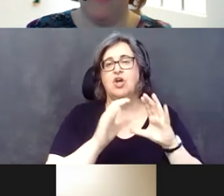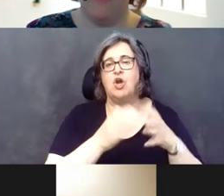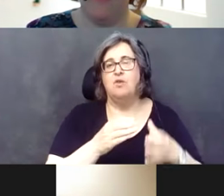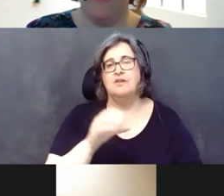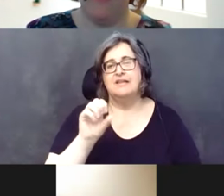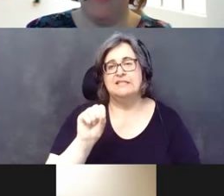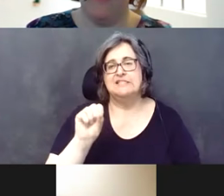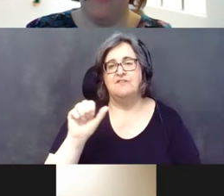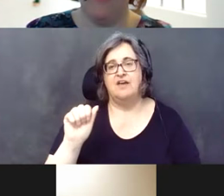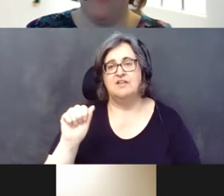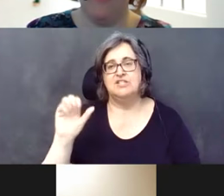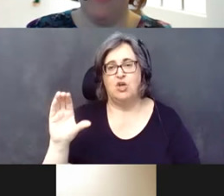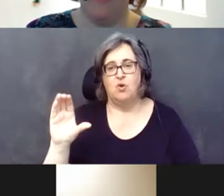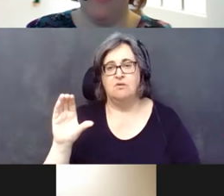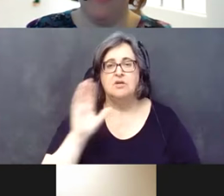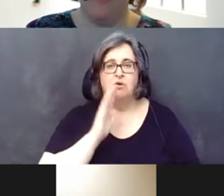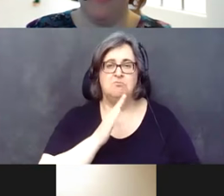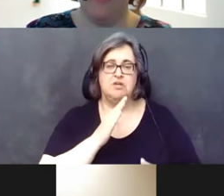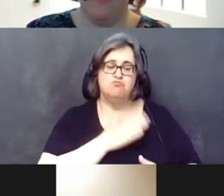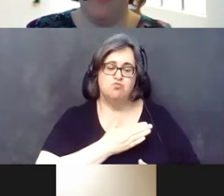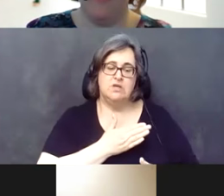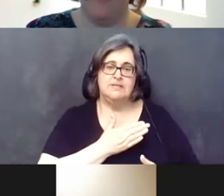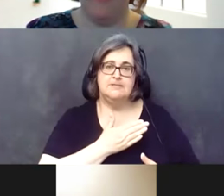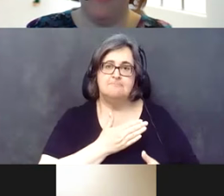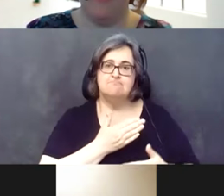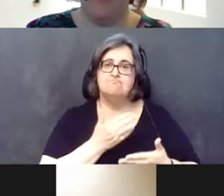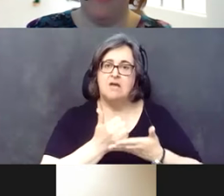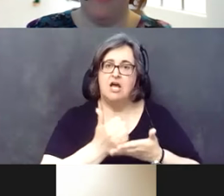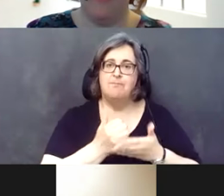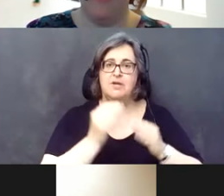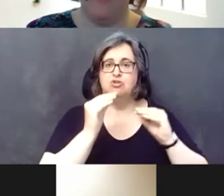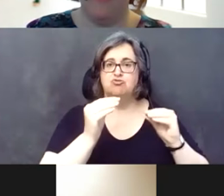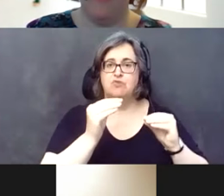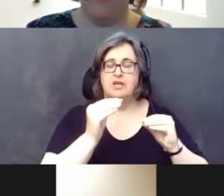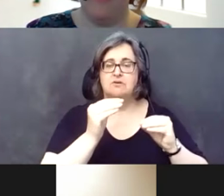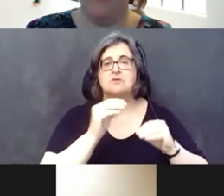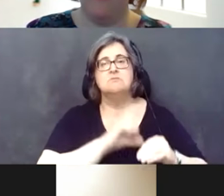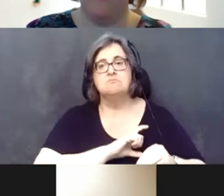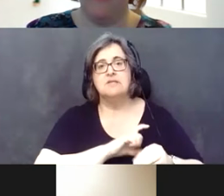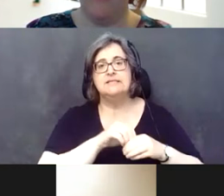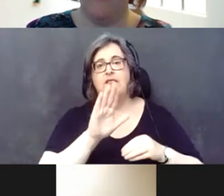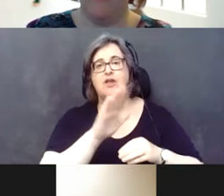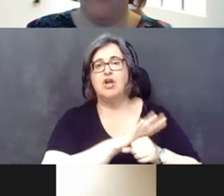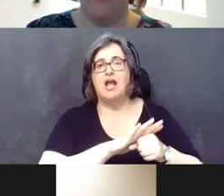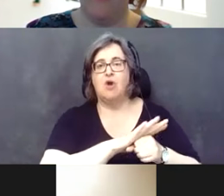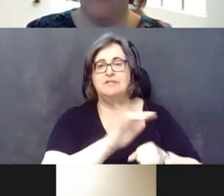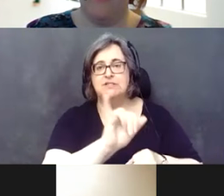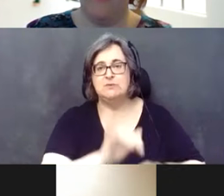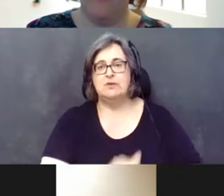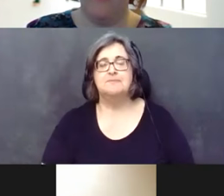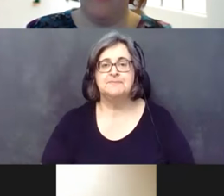step up and be willing to train police officers in their counties as well.